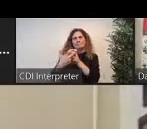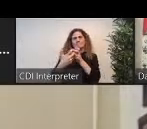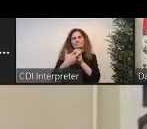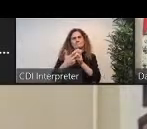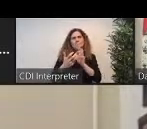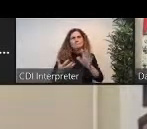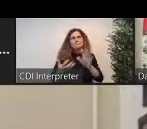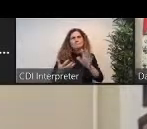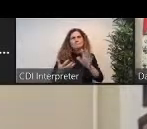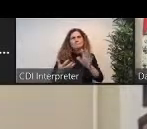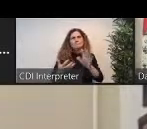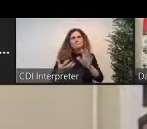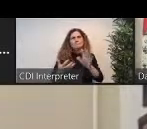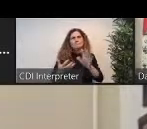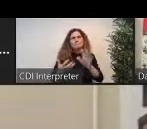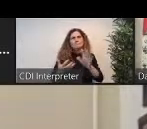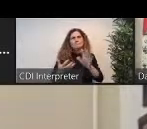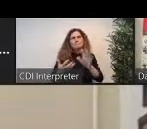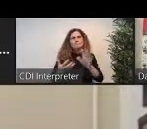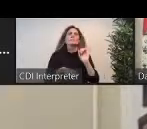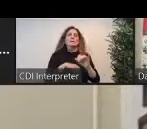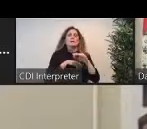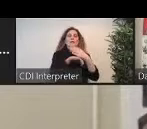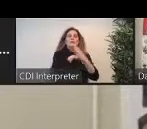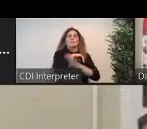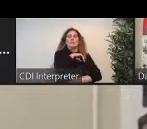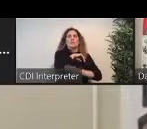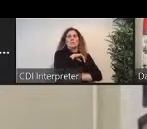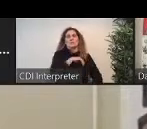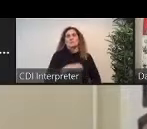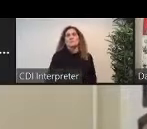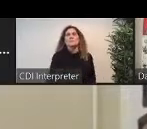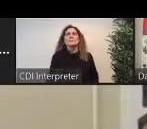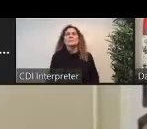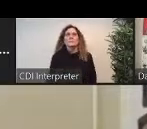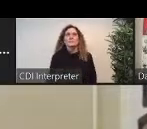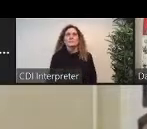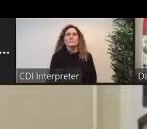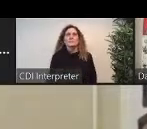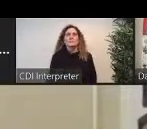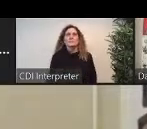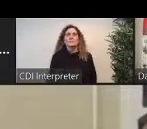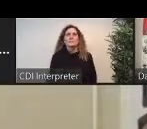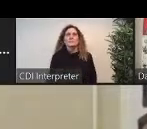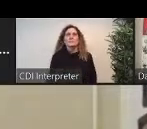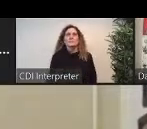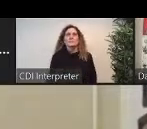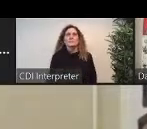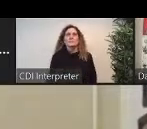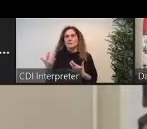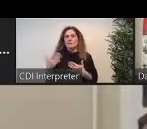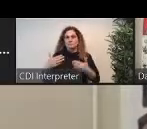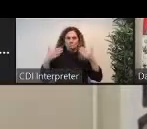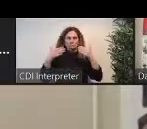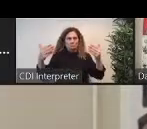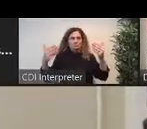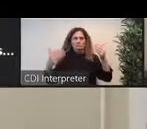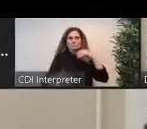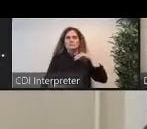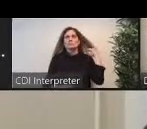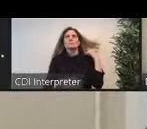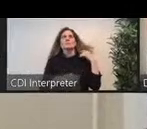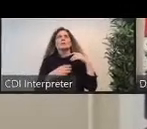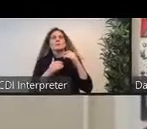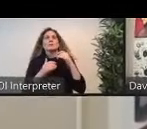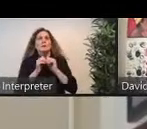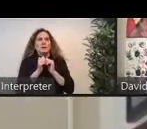fall. I think we all recognize that health insurance can be very, very confusing, but free help is available to anyone who